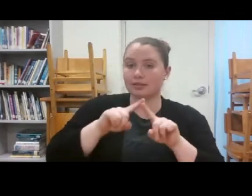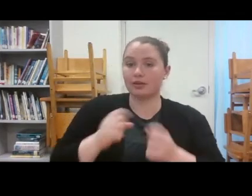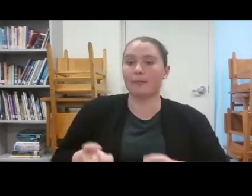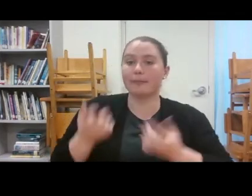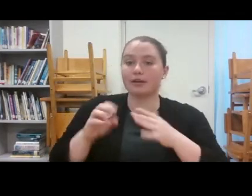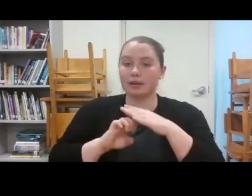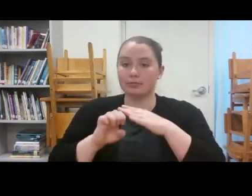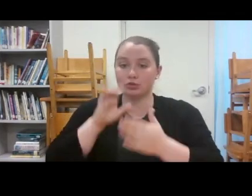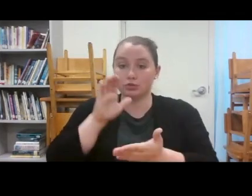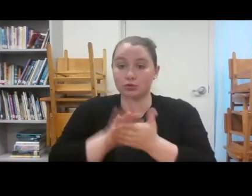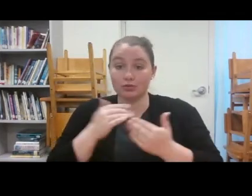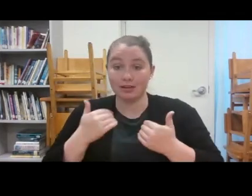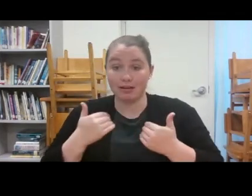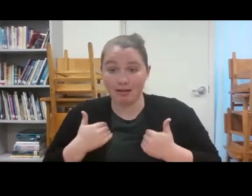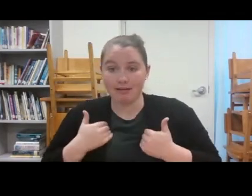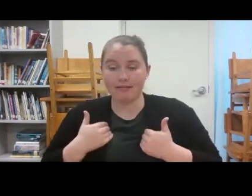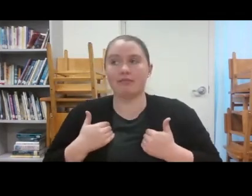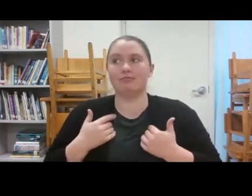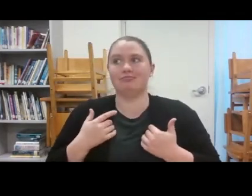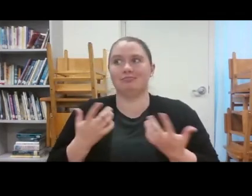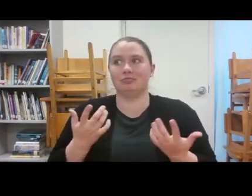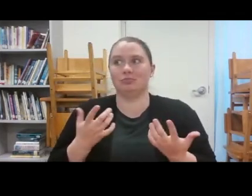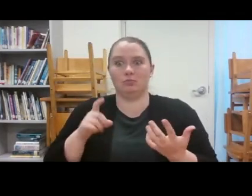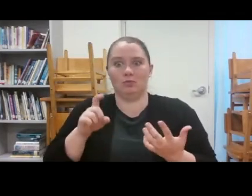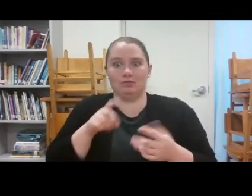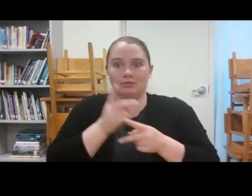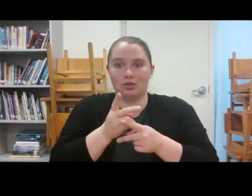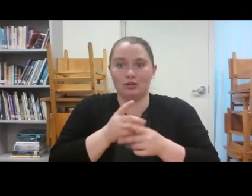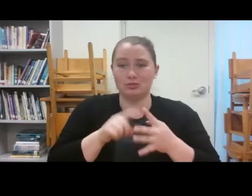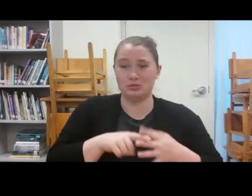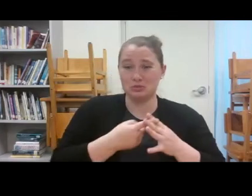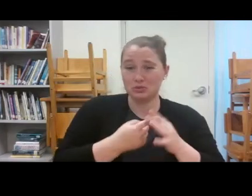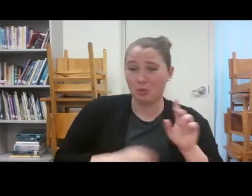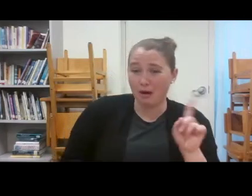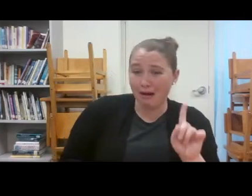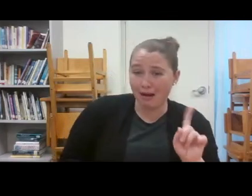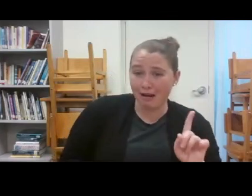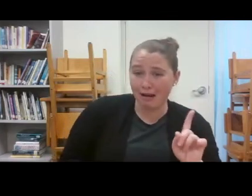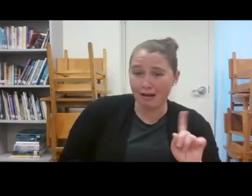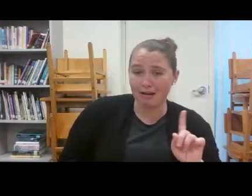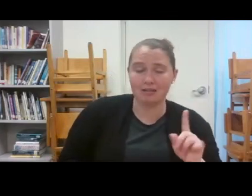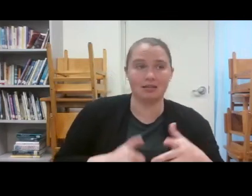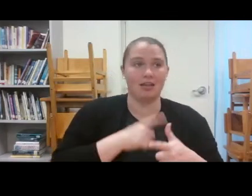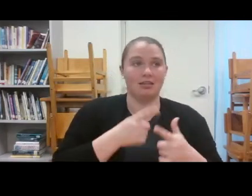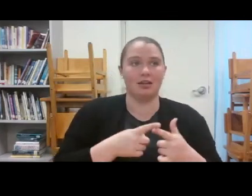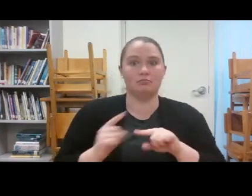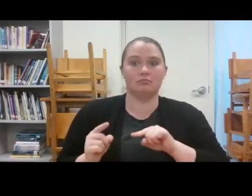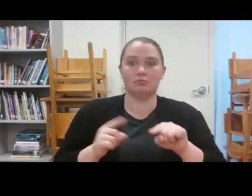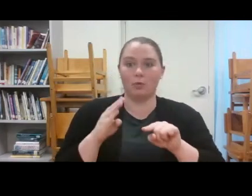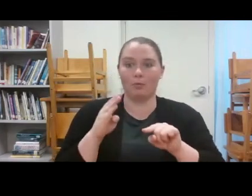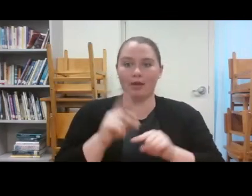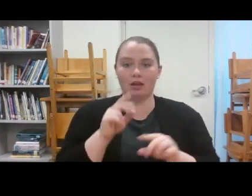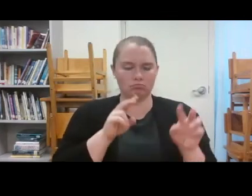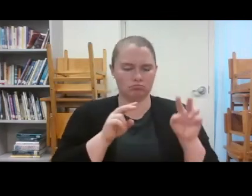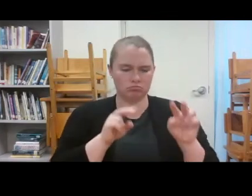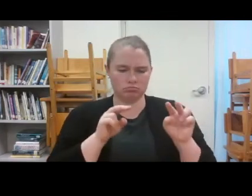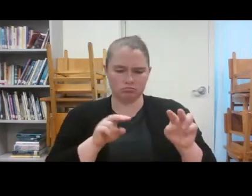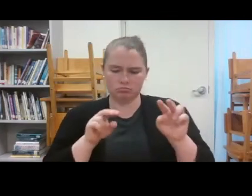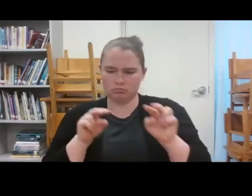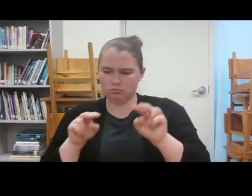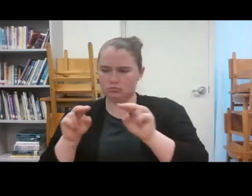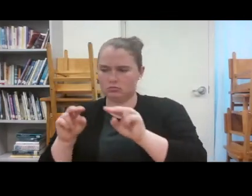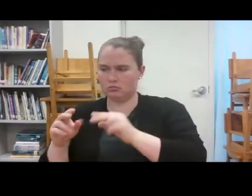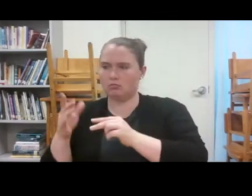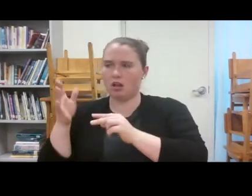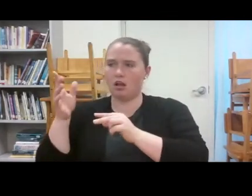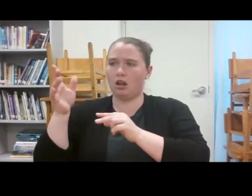have, you have to decide where to start to do the work, and then you have to keep revisiting it. So if we were to